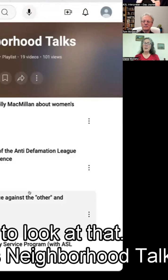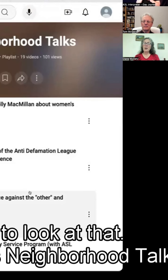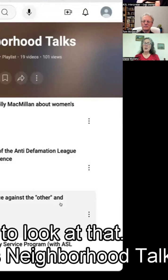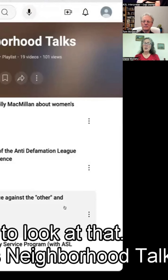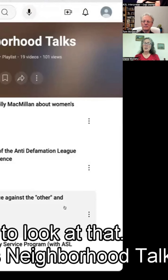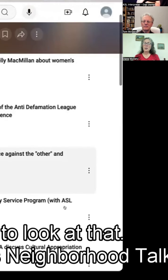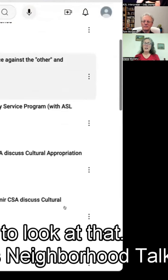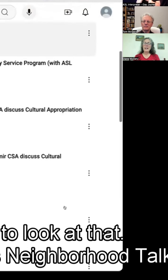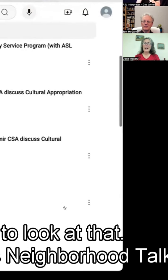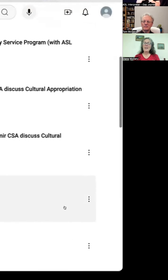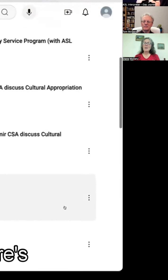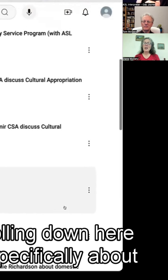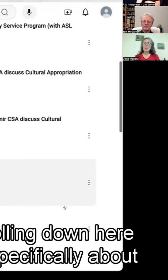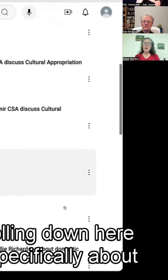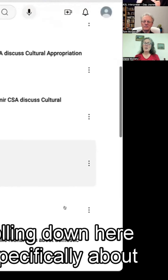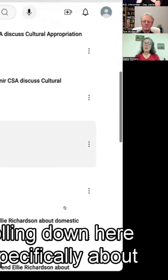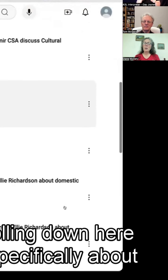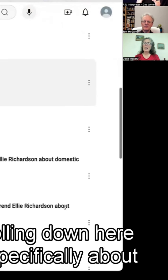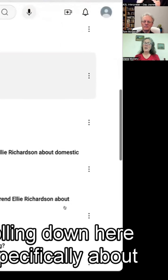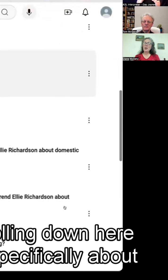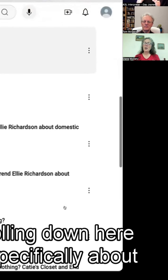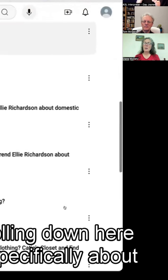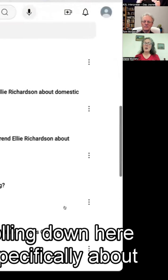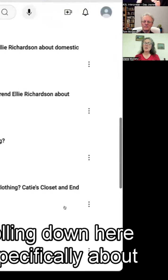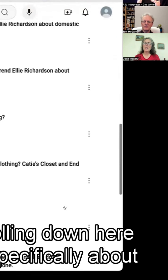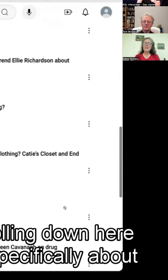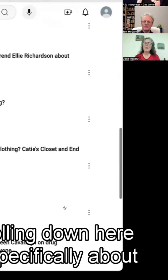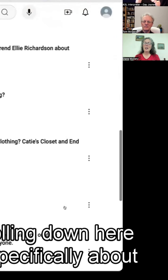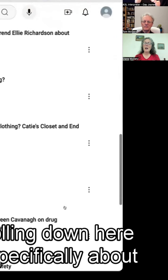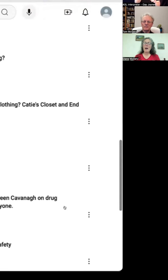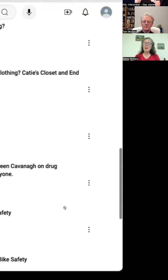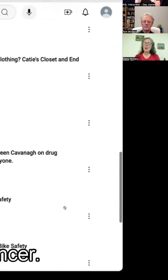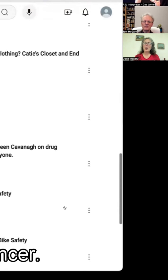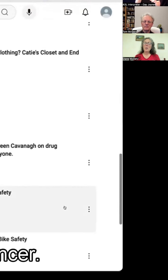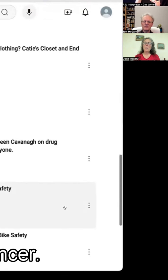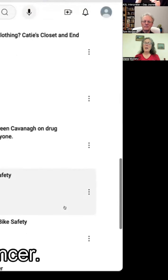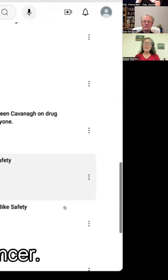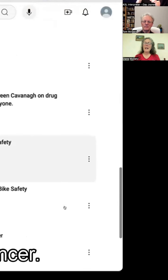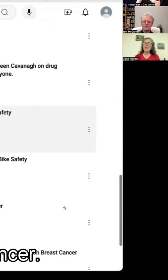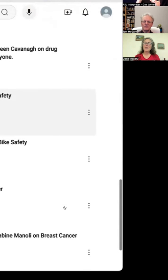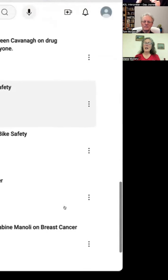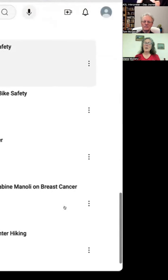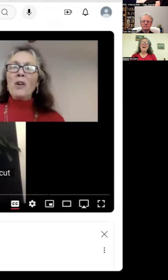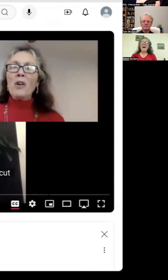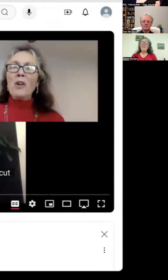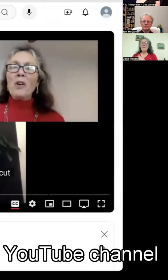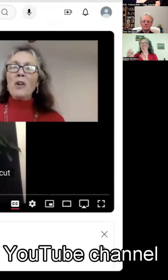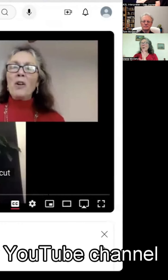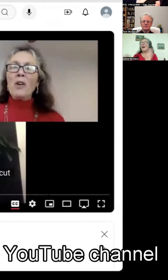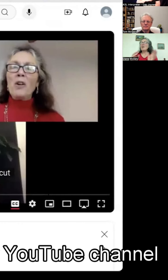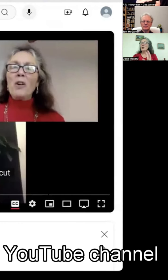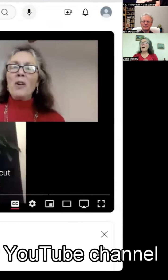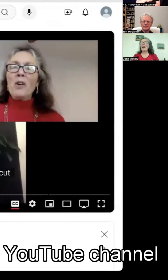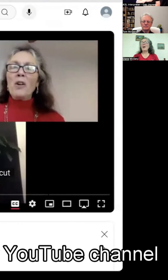to look at that. And there's another one I'm scrolling down here because we talked specifically about breast cancer. And